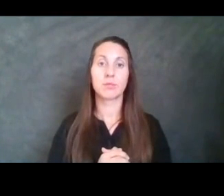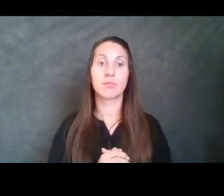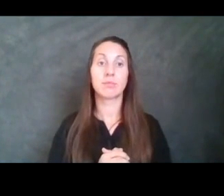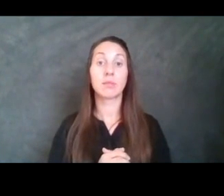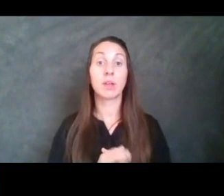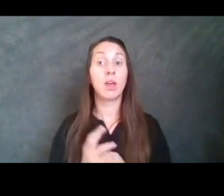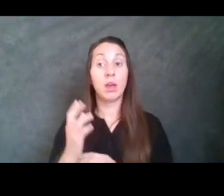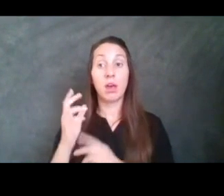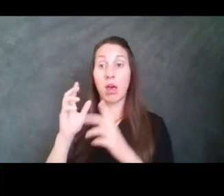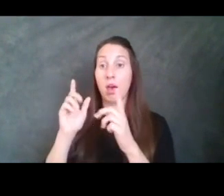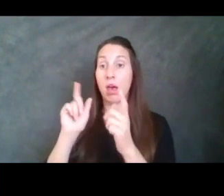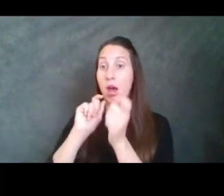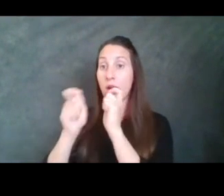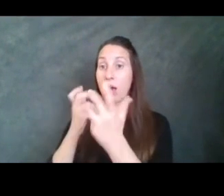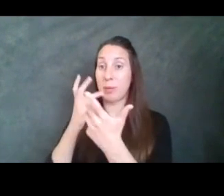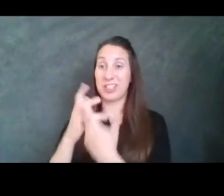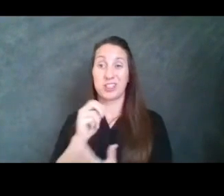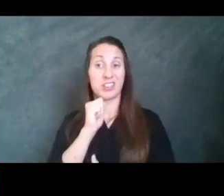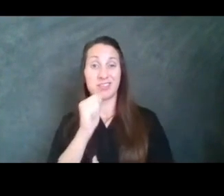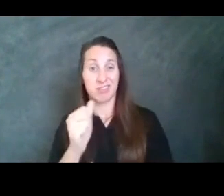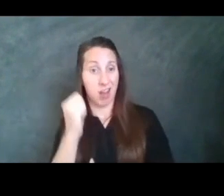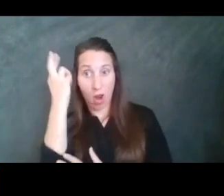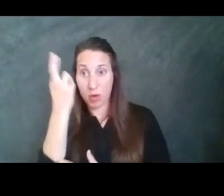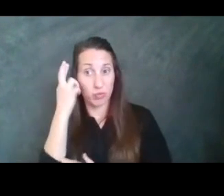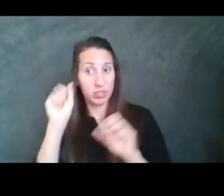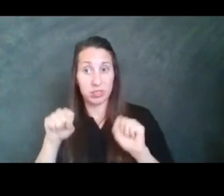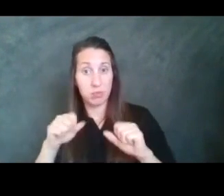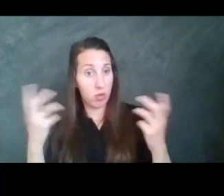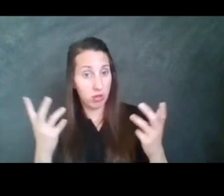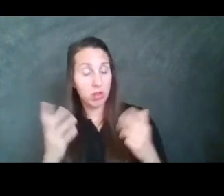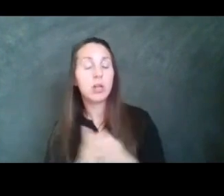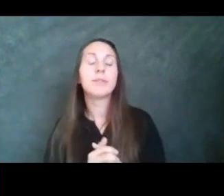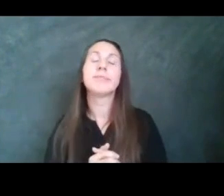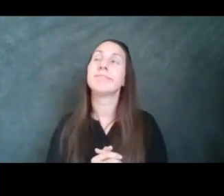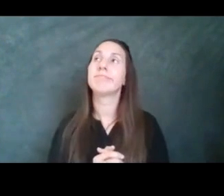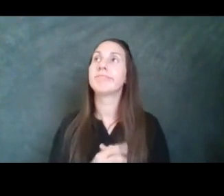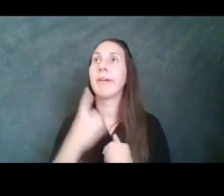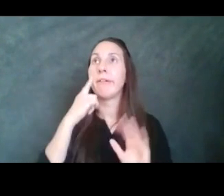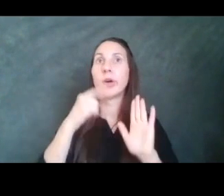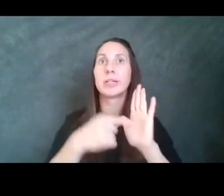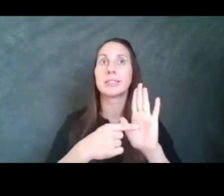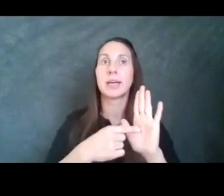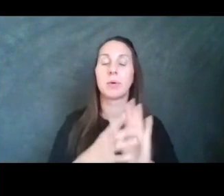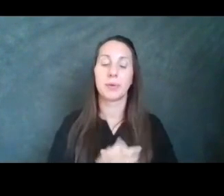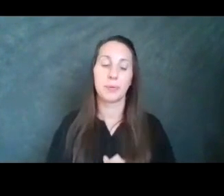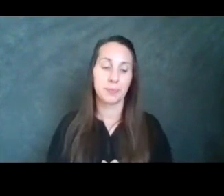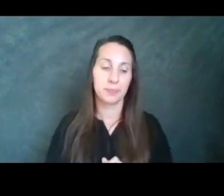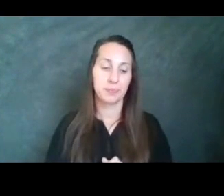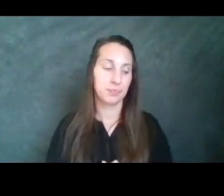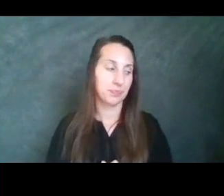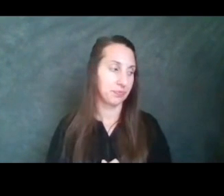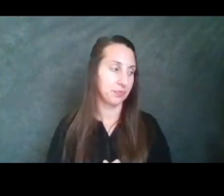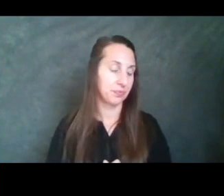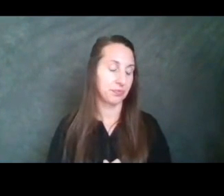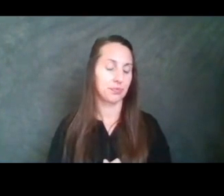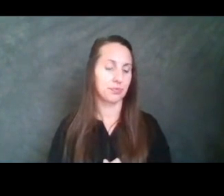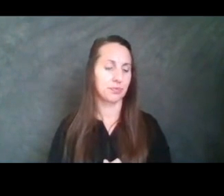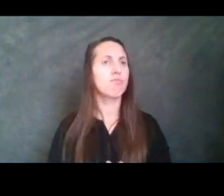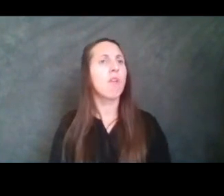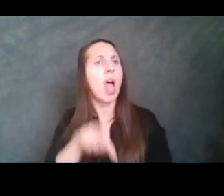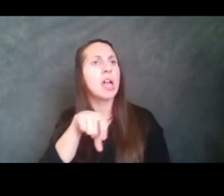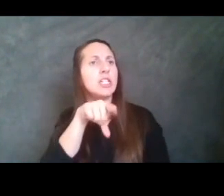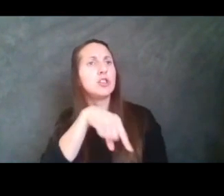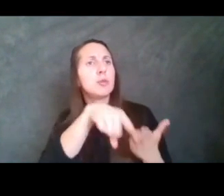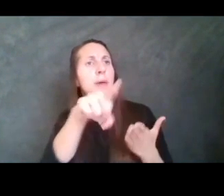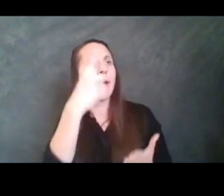Unreasonable accommodations, might be something like, I need you to pay for my